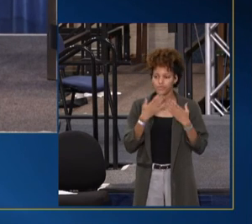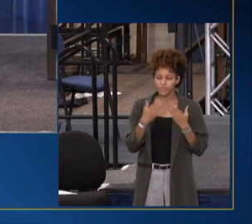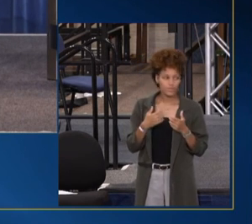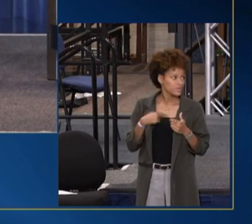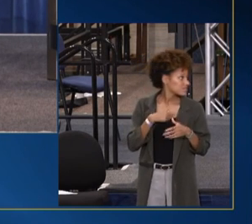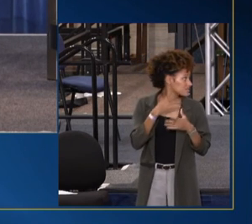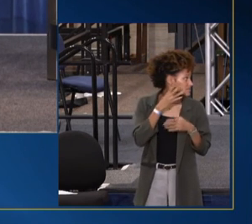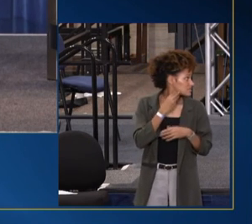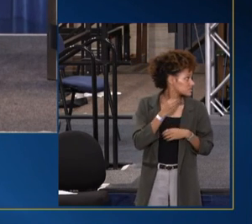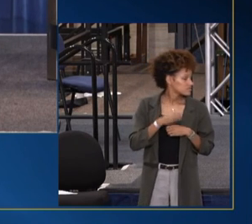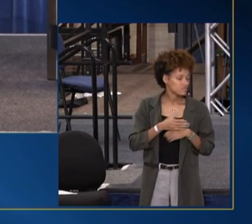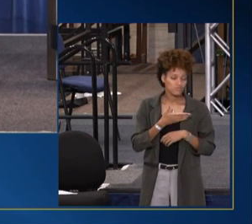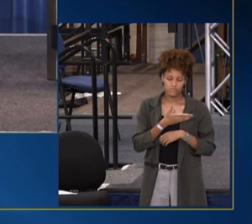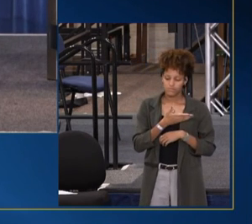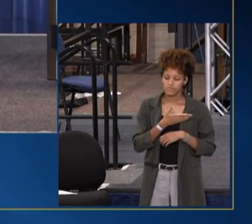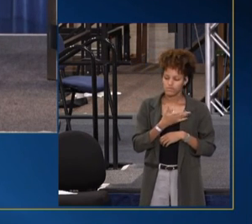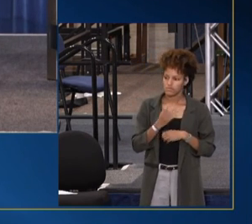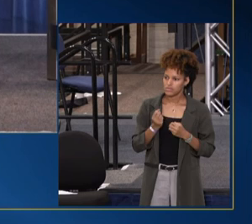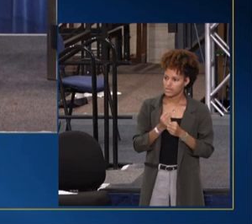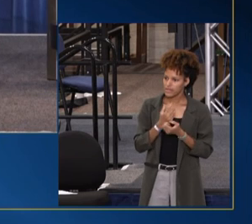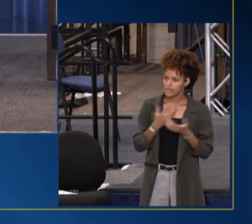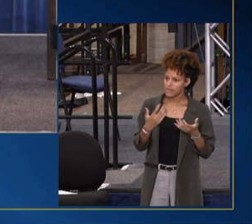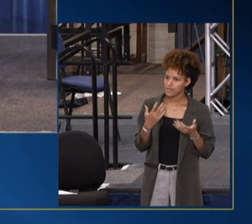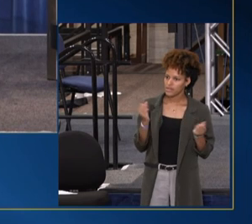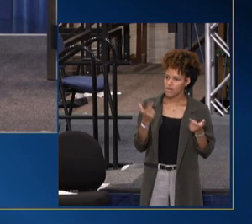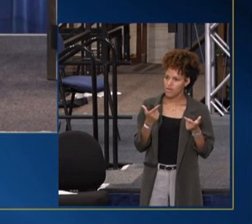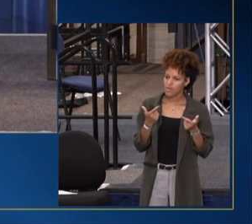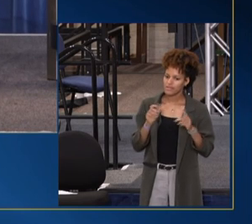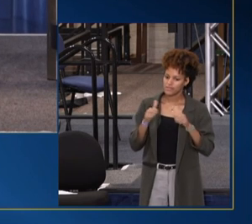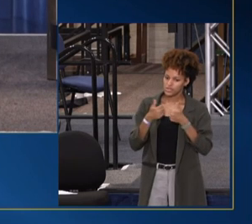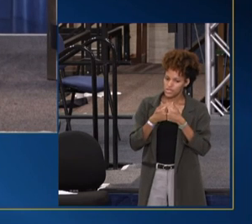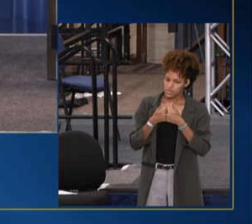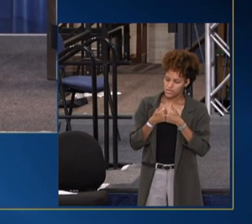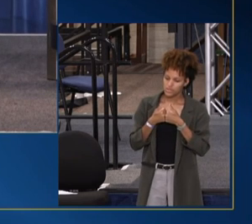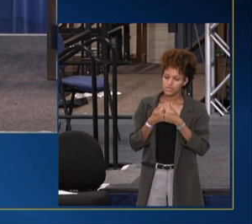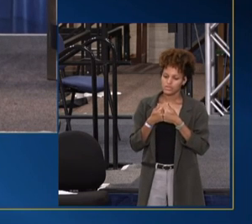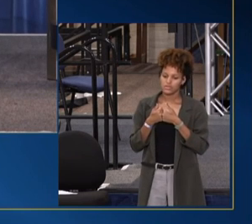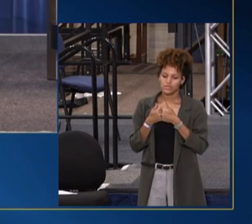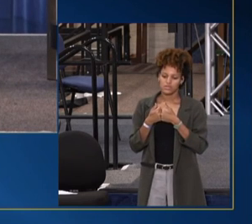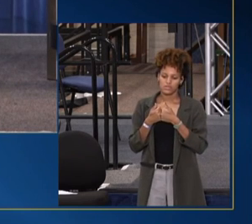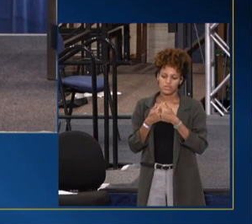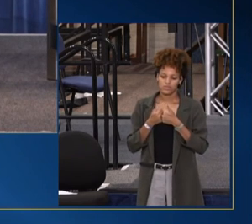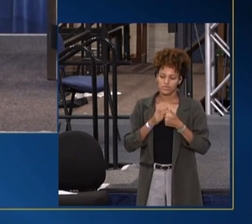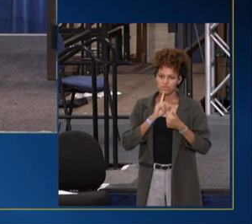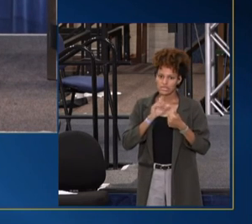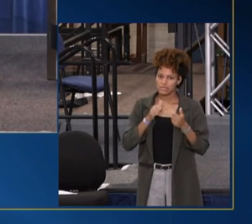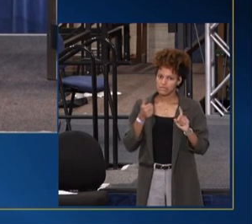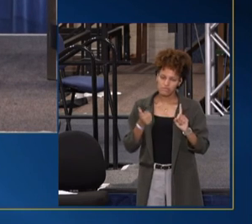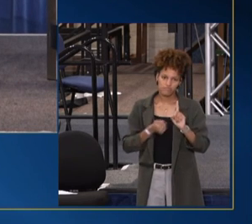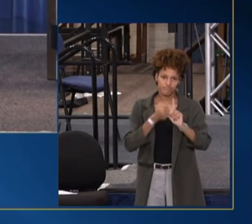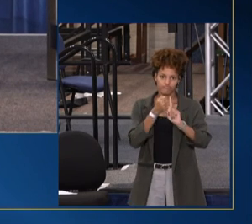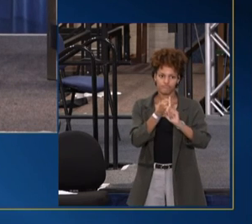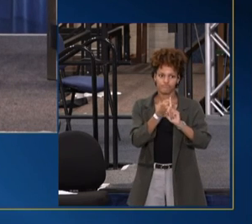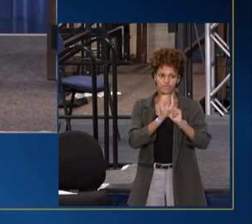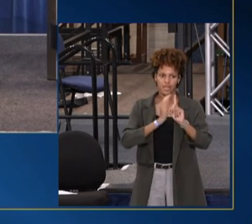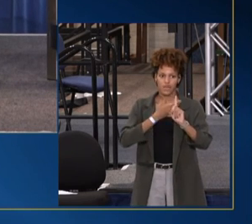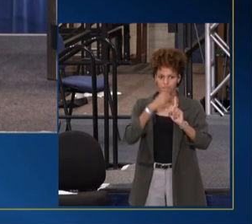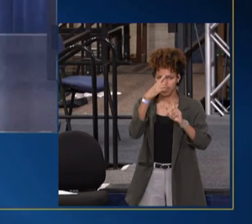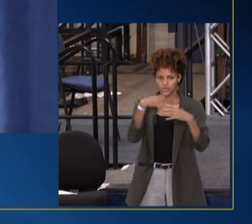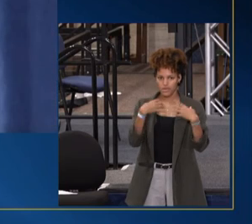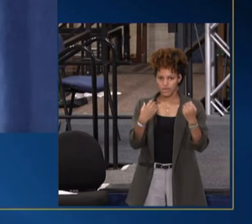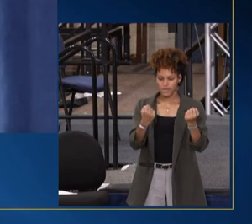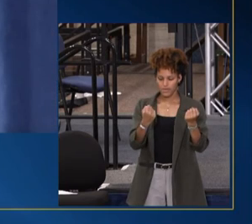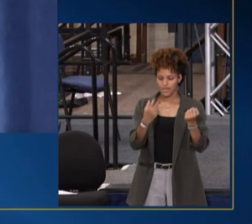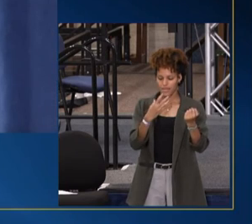experiencing, because all of this, all of these challenges really affect our mental